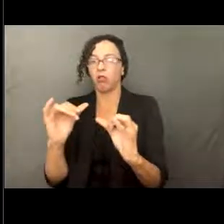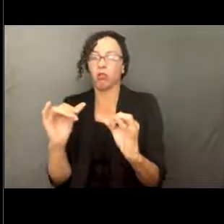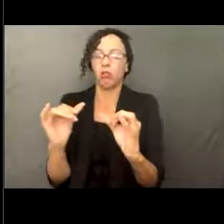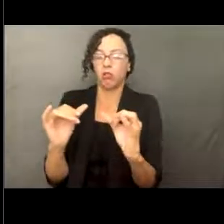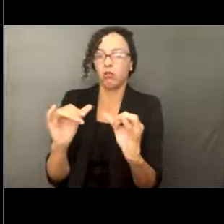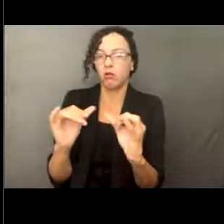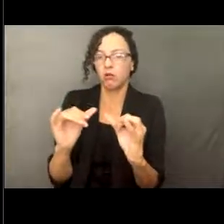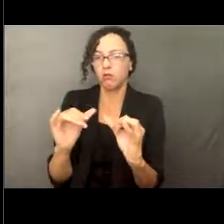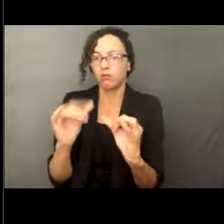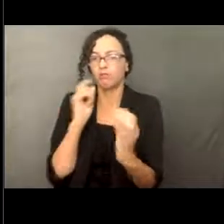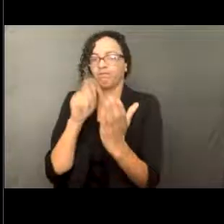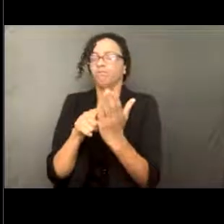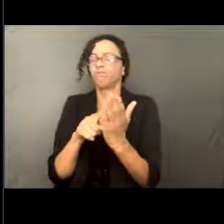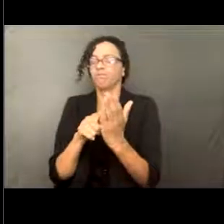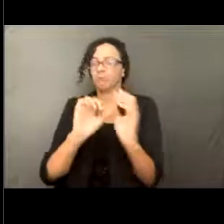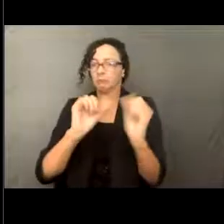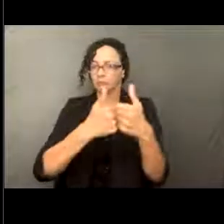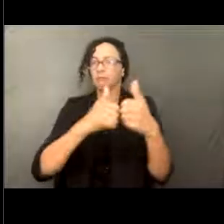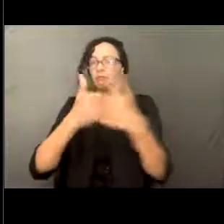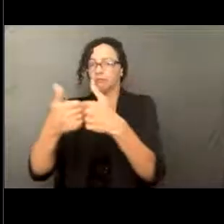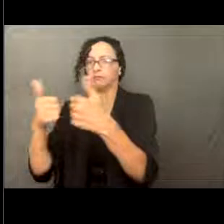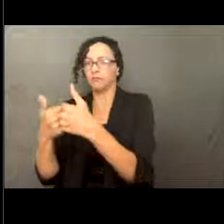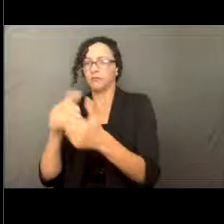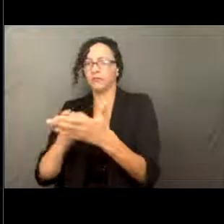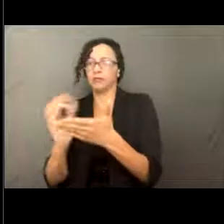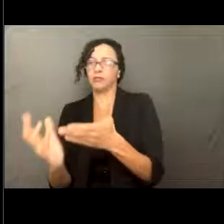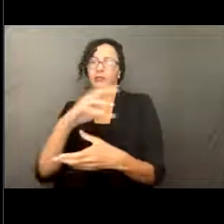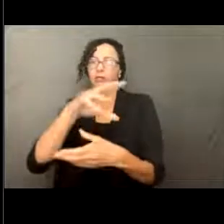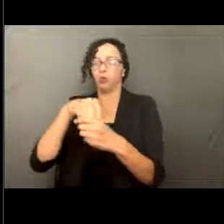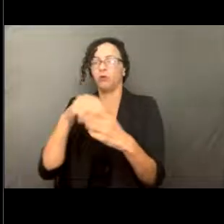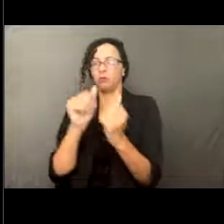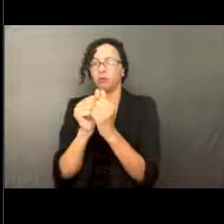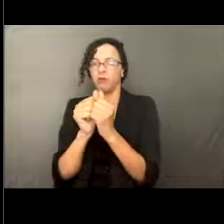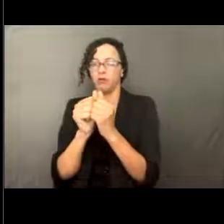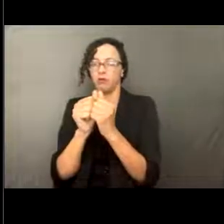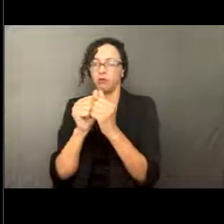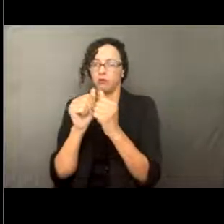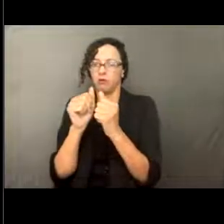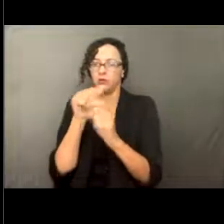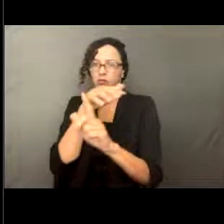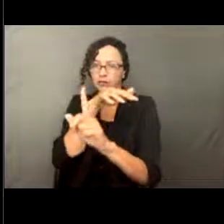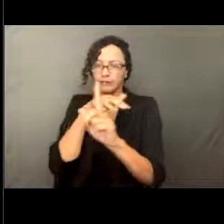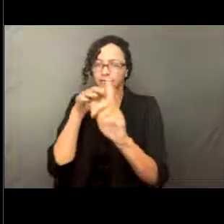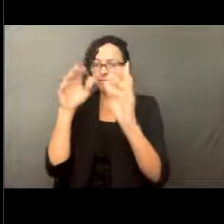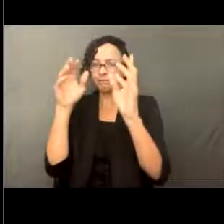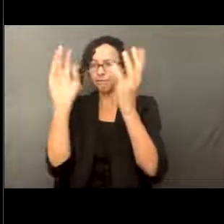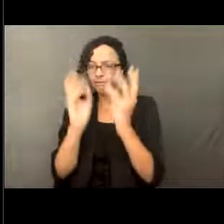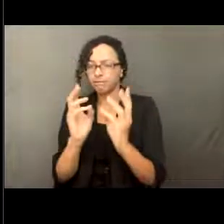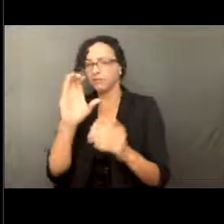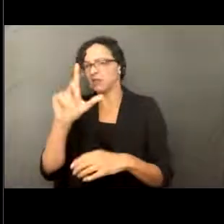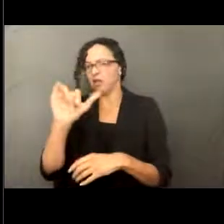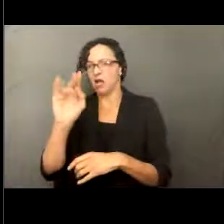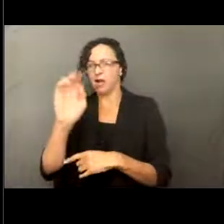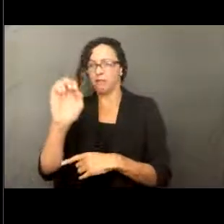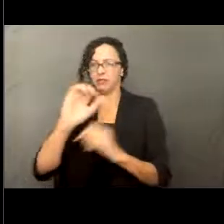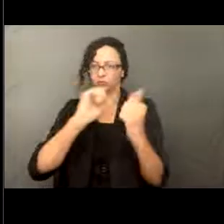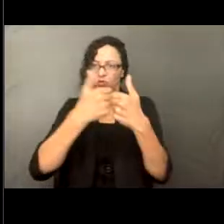the trouble, the challenges that come with climate, but with climate challenges in our state. We're